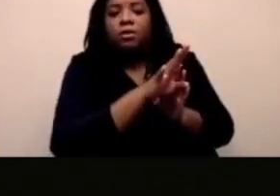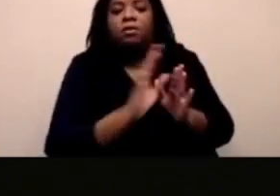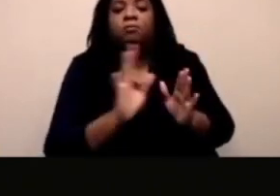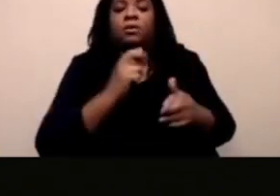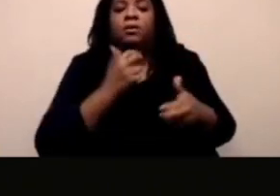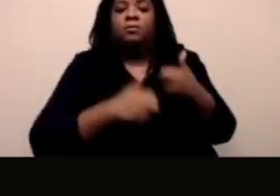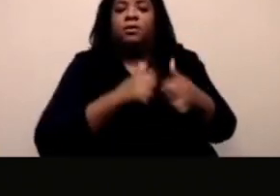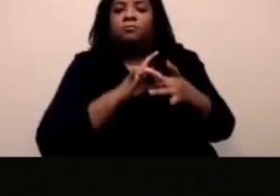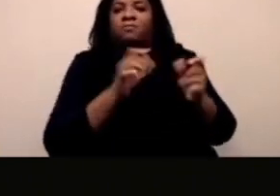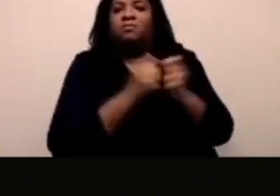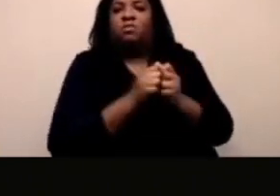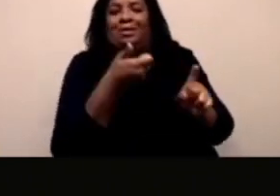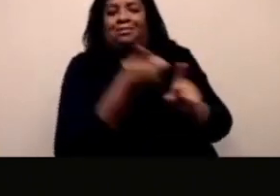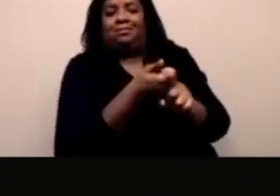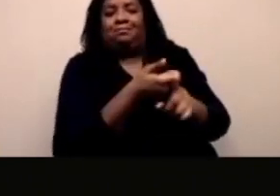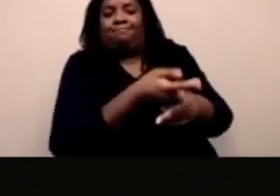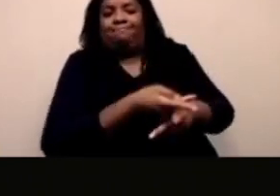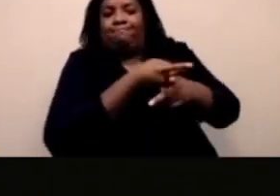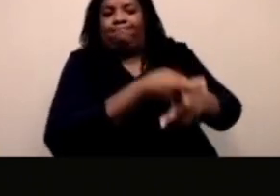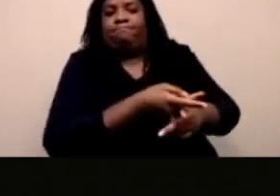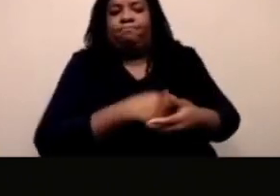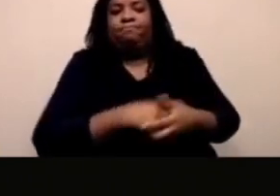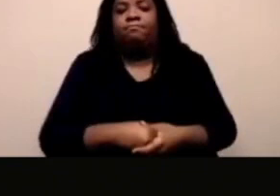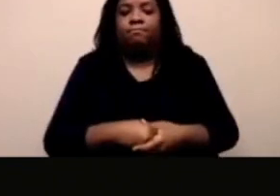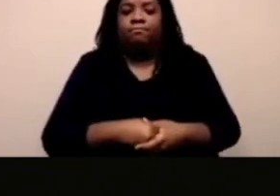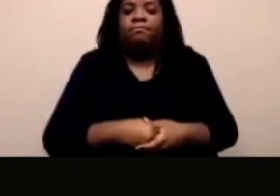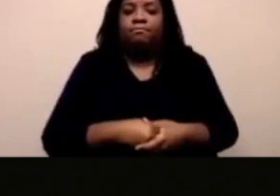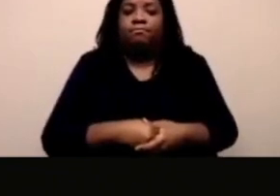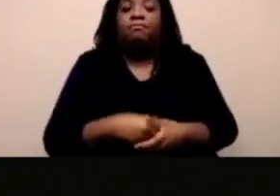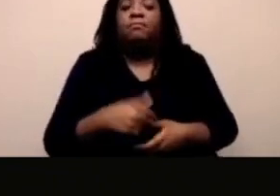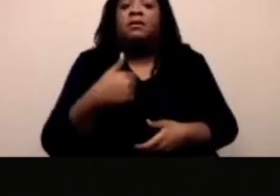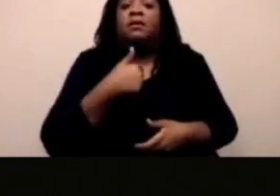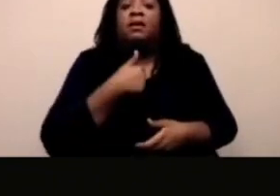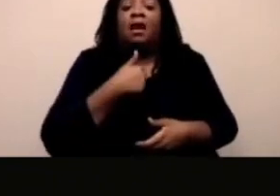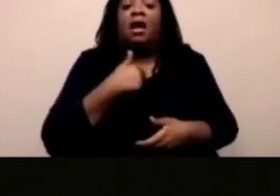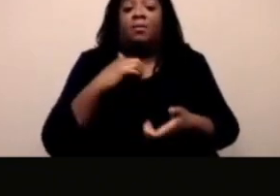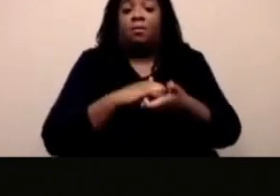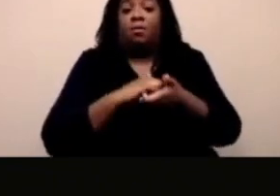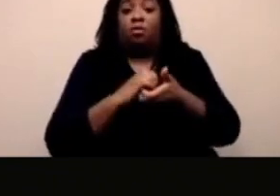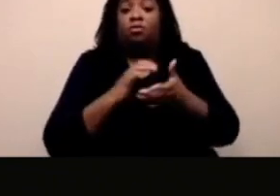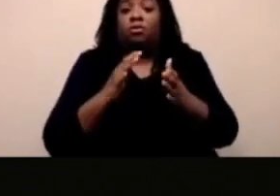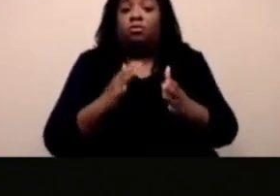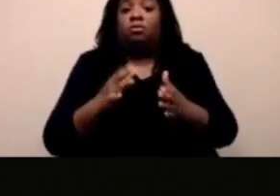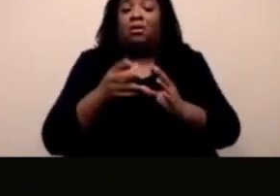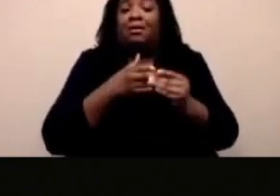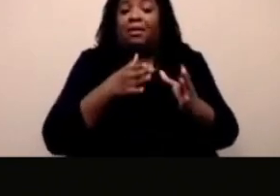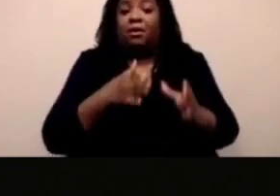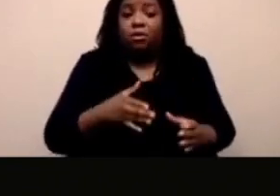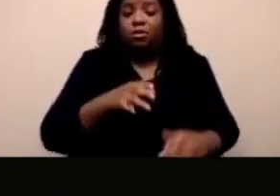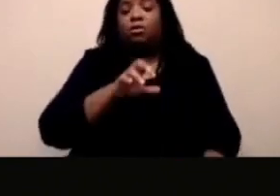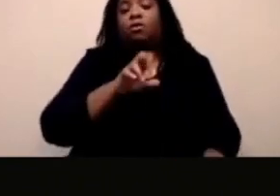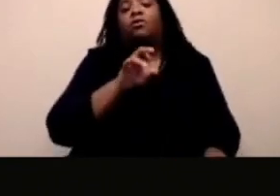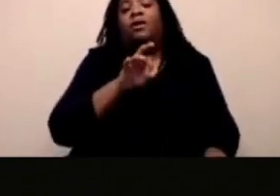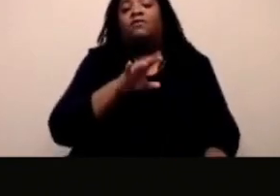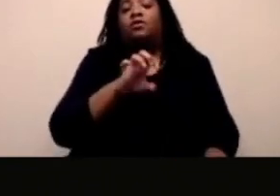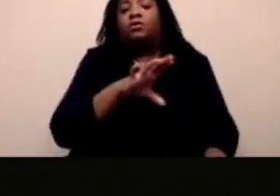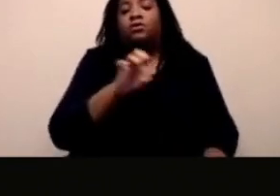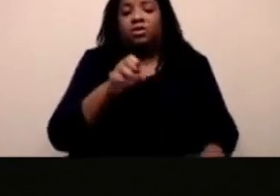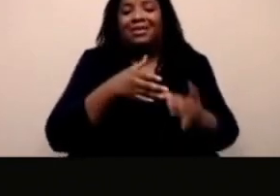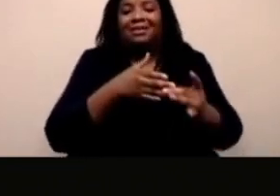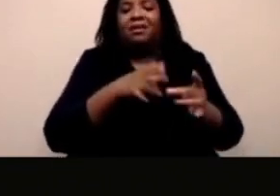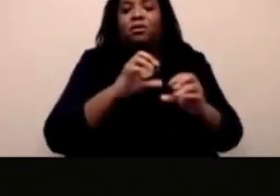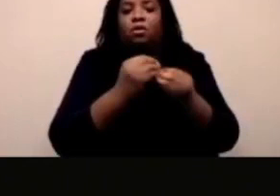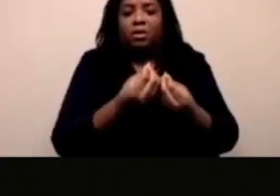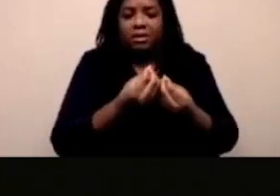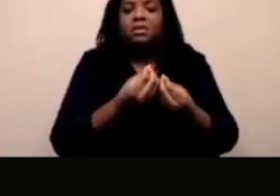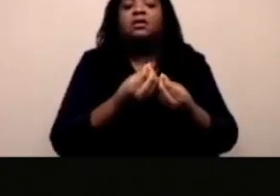around self-caring. Also, the partnership leader of a refugee-led organization known as the Voices Community,